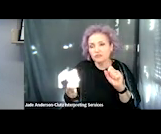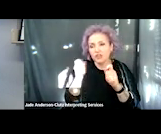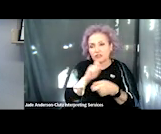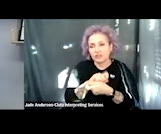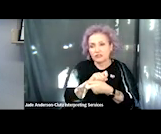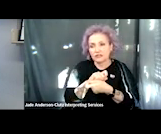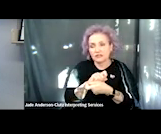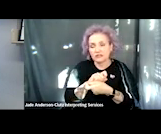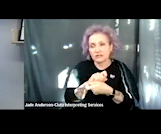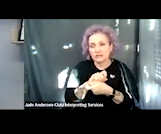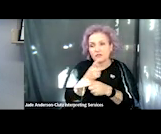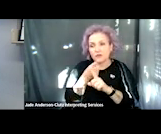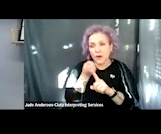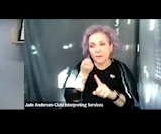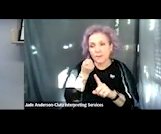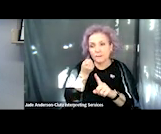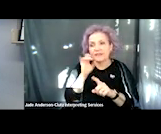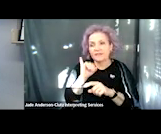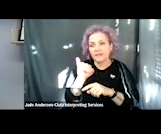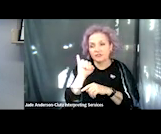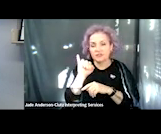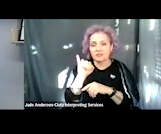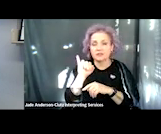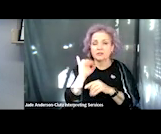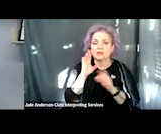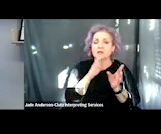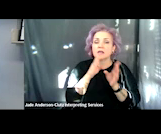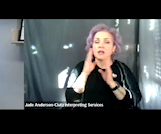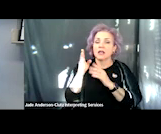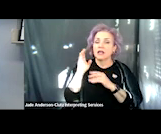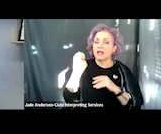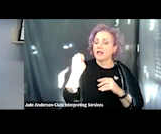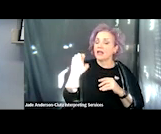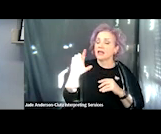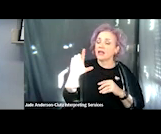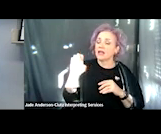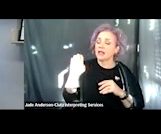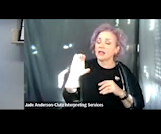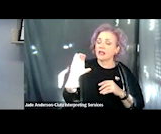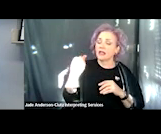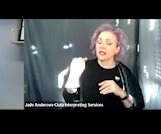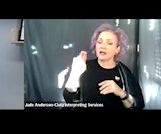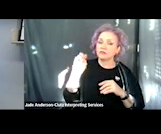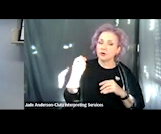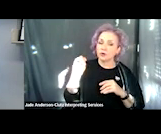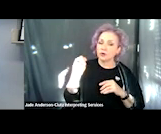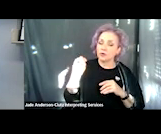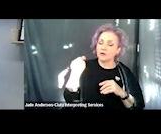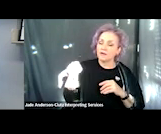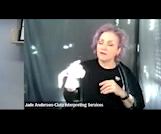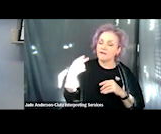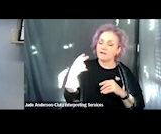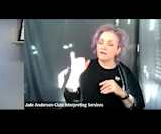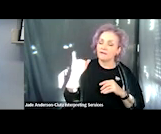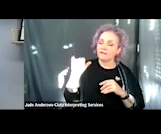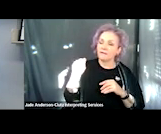So, studies have tried to look at the firing of neurons, so how active these neurons are in different brain